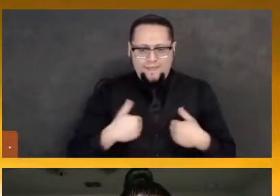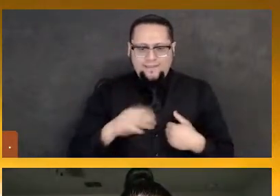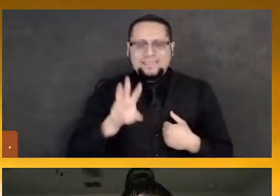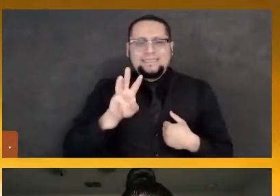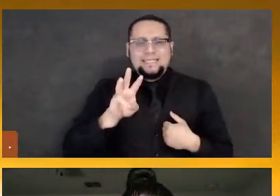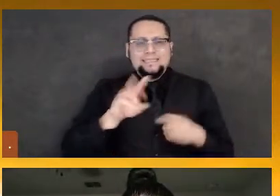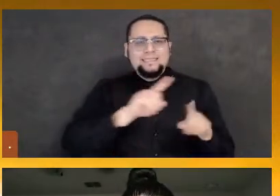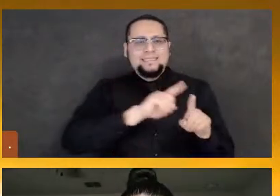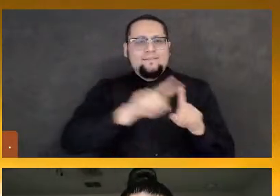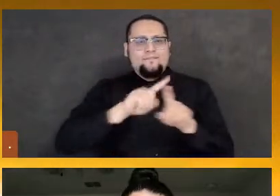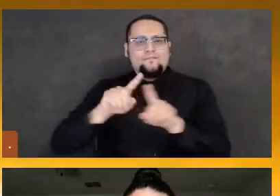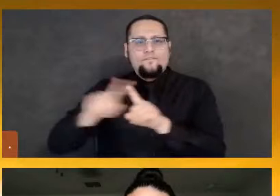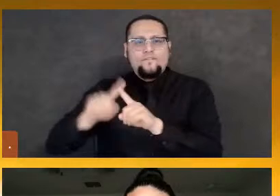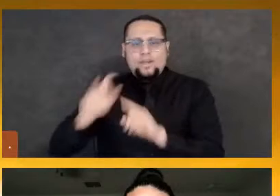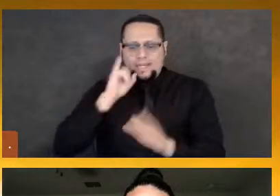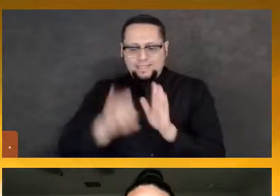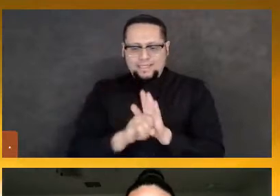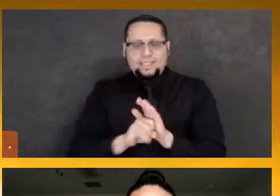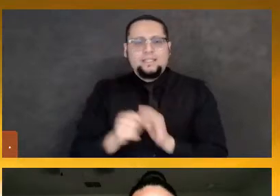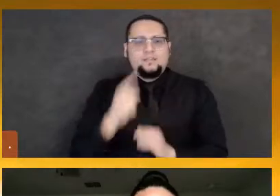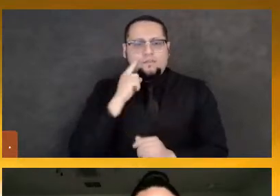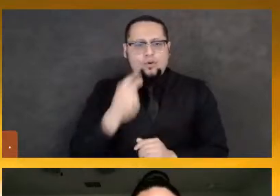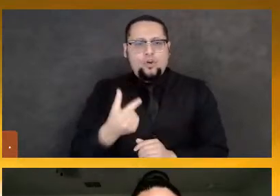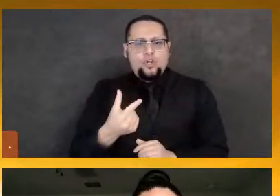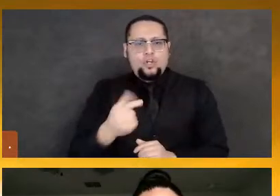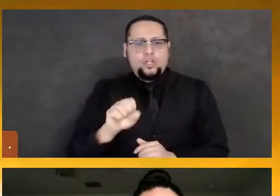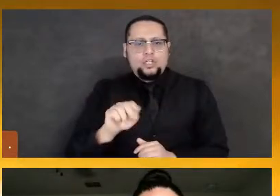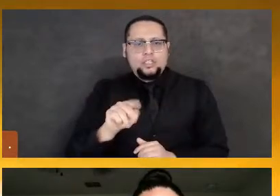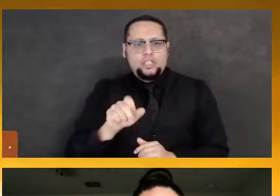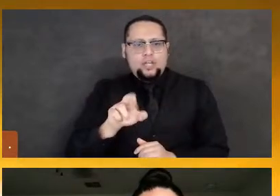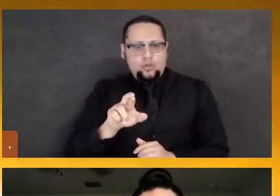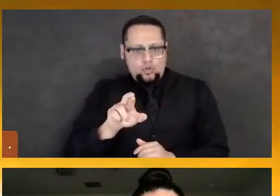identities, gender identities, but